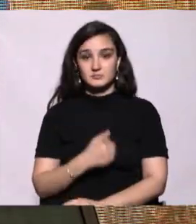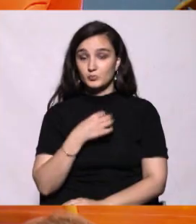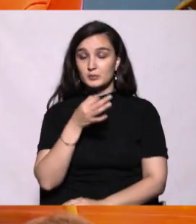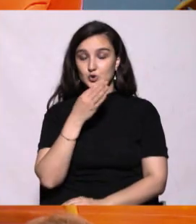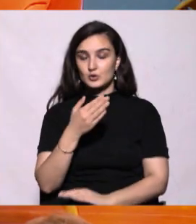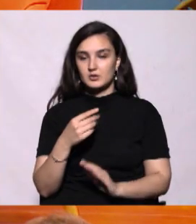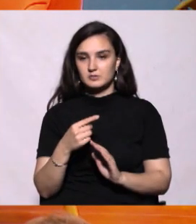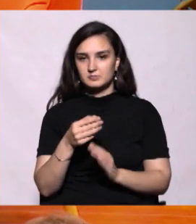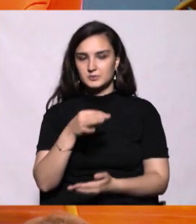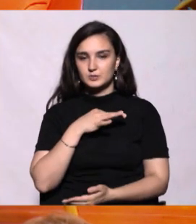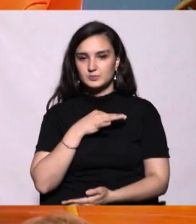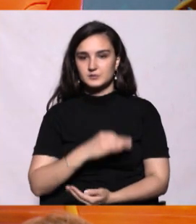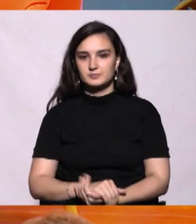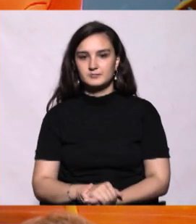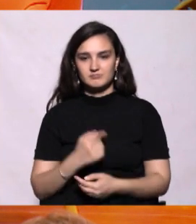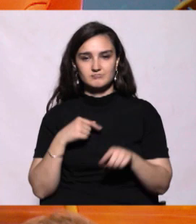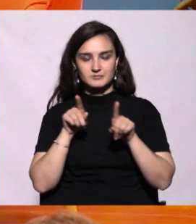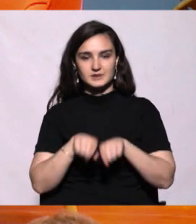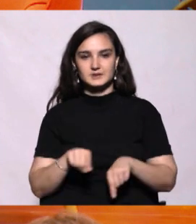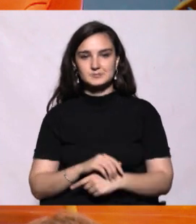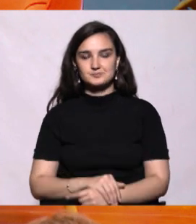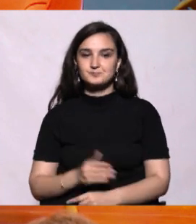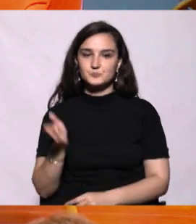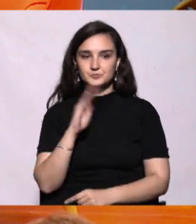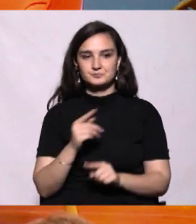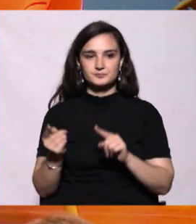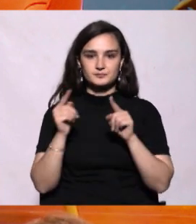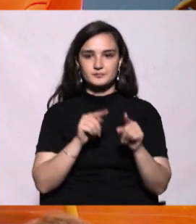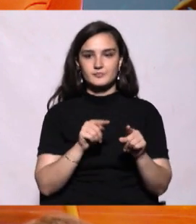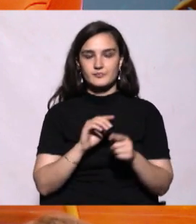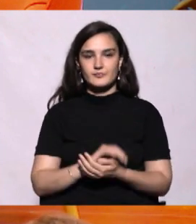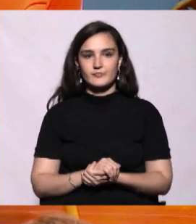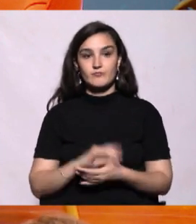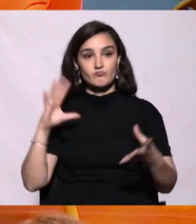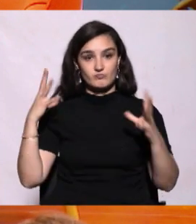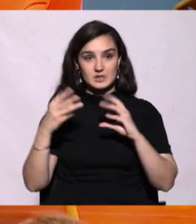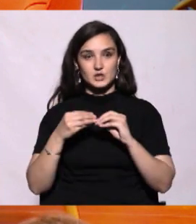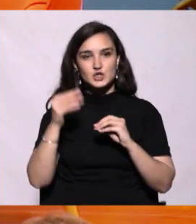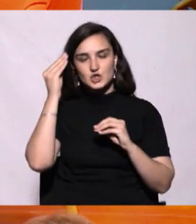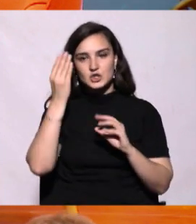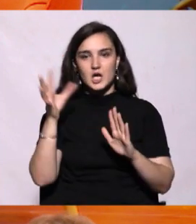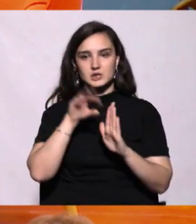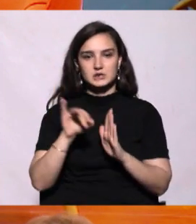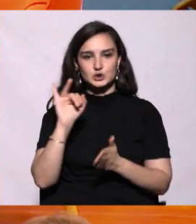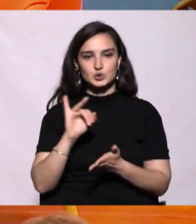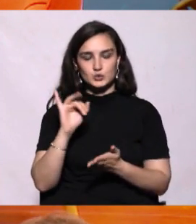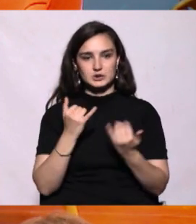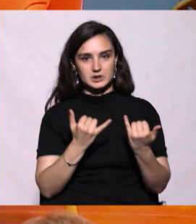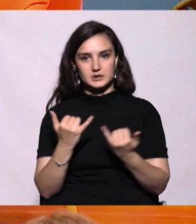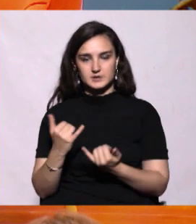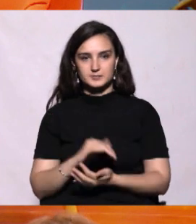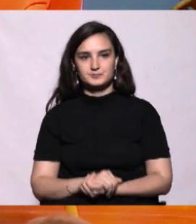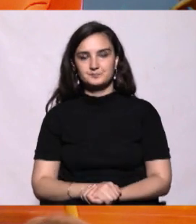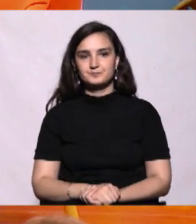answer. Yeah, me too. Very good. Let's move on now to the summary of our story today.